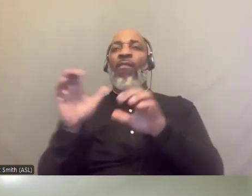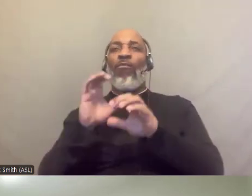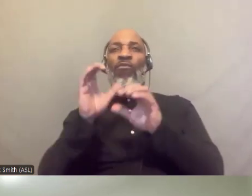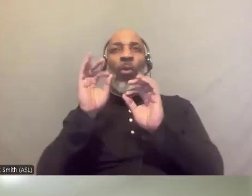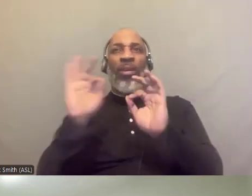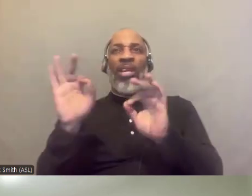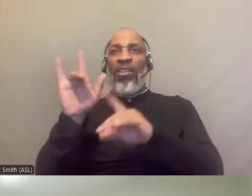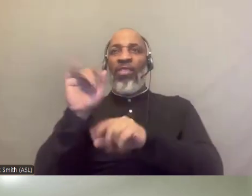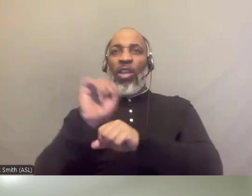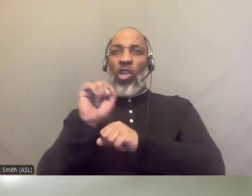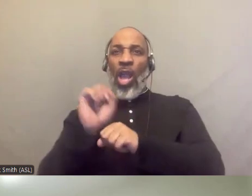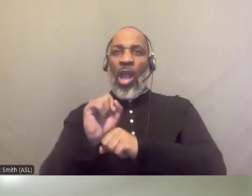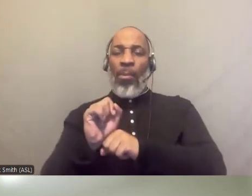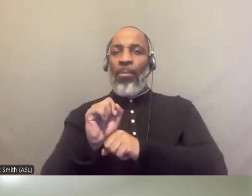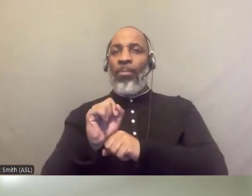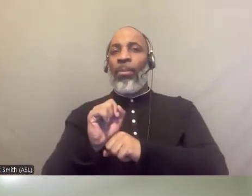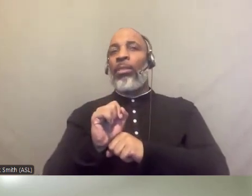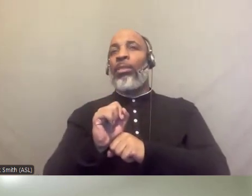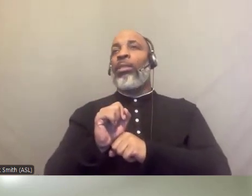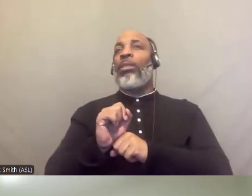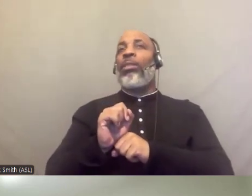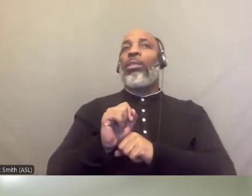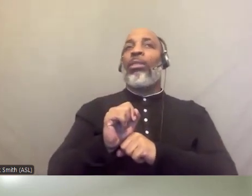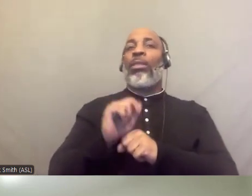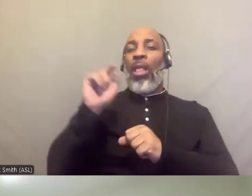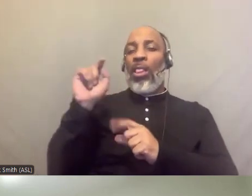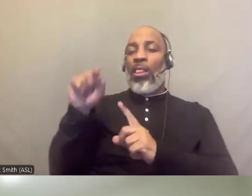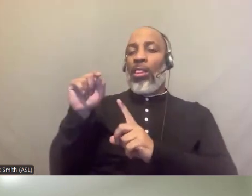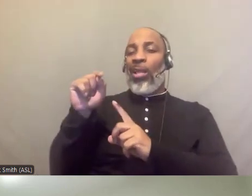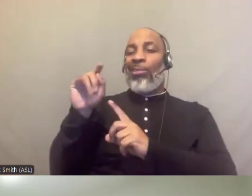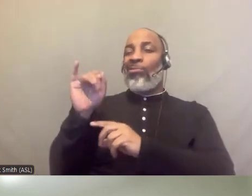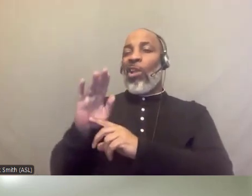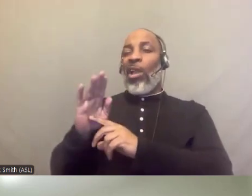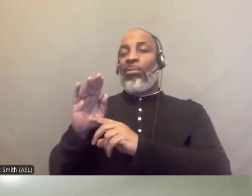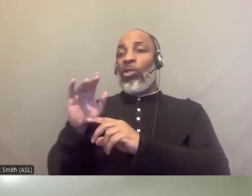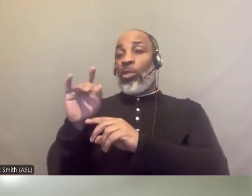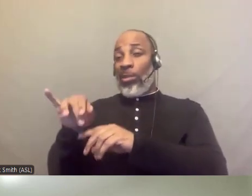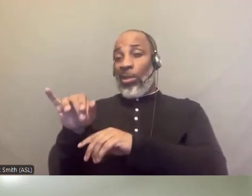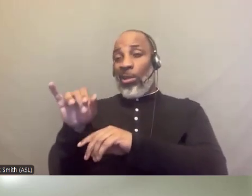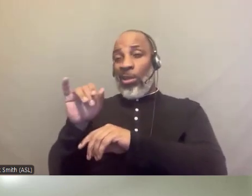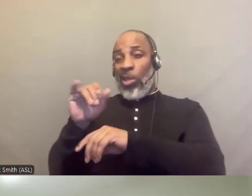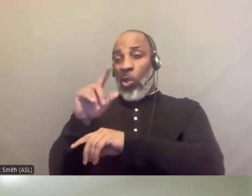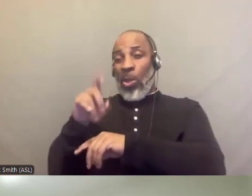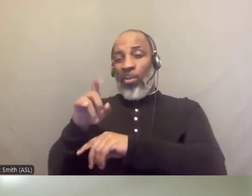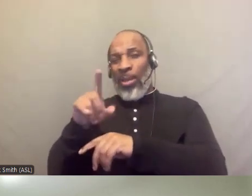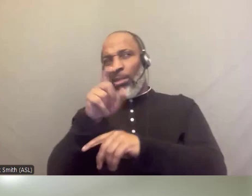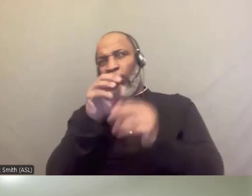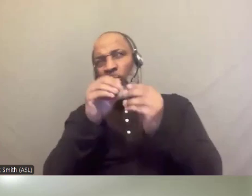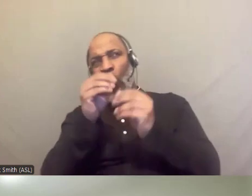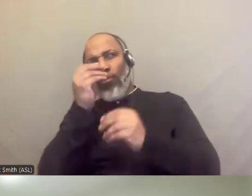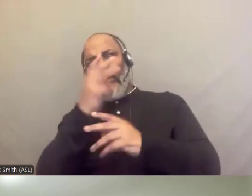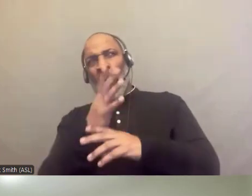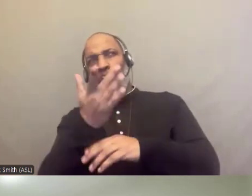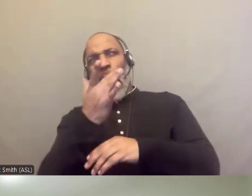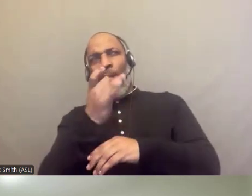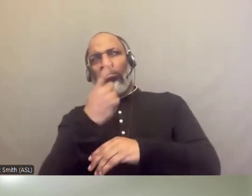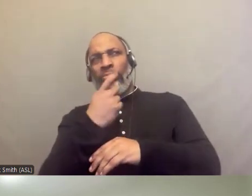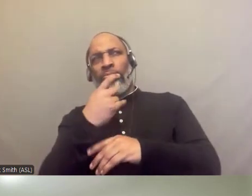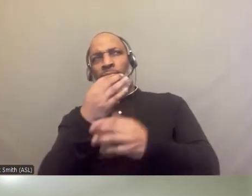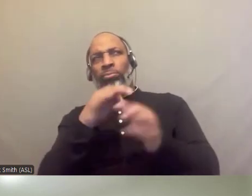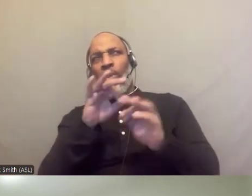functions, the essential functions of your job, then this question, you kind of might need to know a little bit more information about